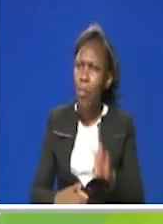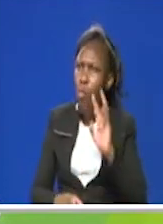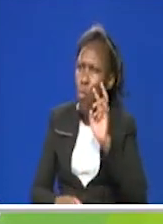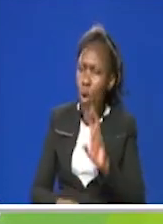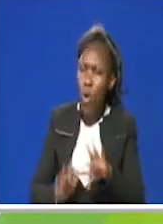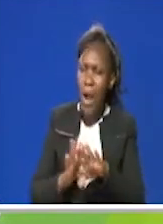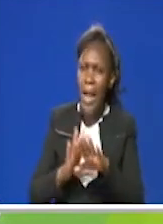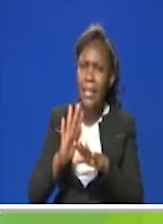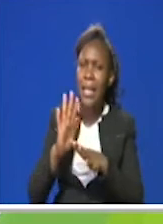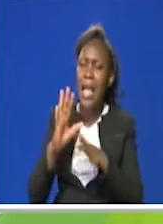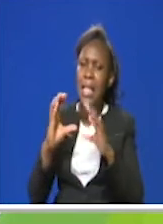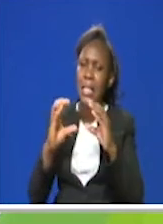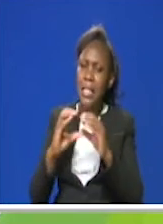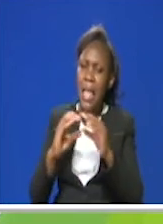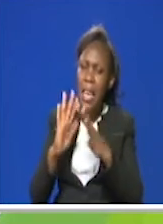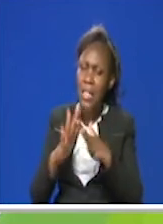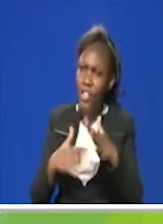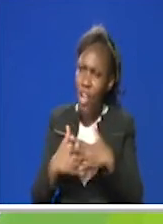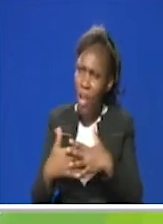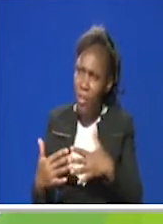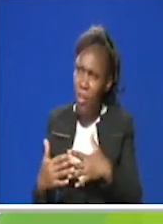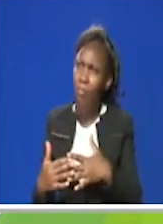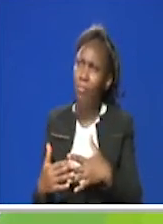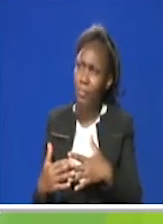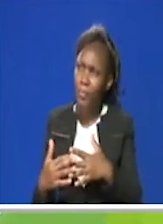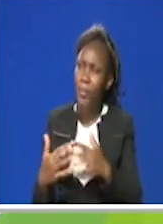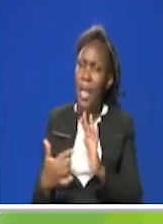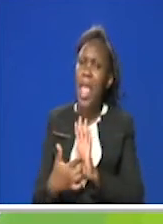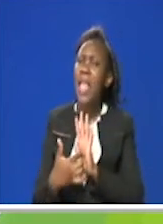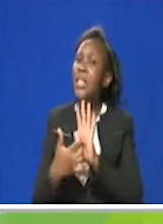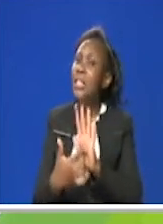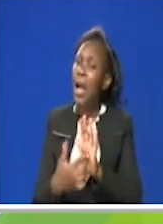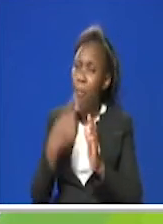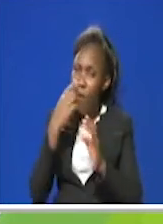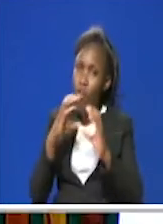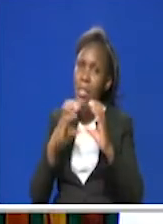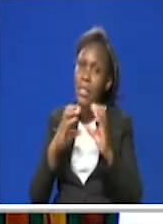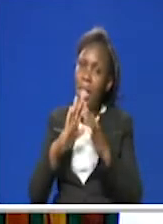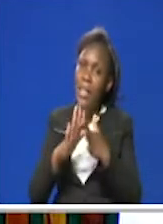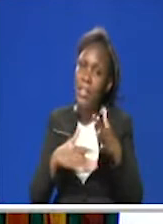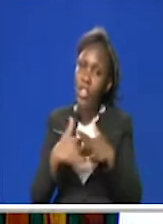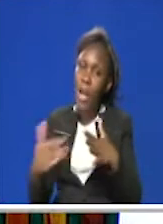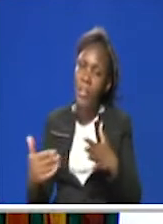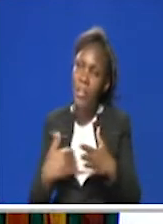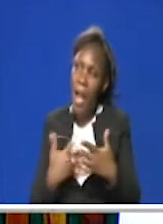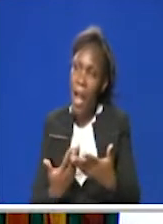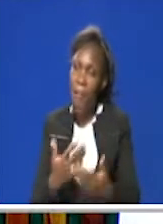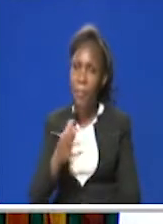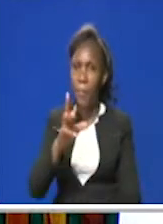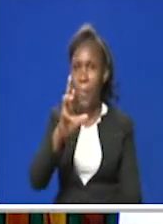structures. So the structures, examples of the structures that I'm talking about are